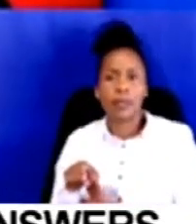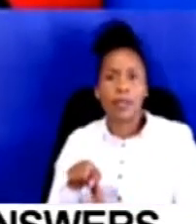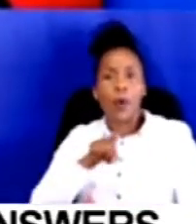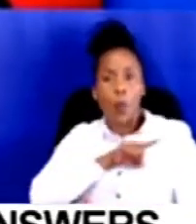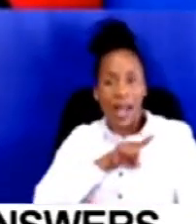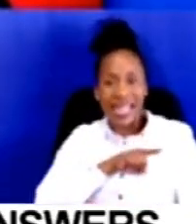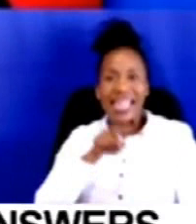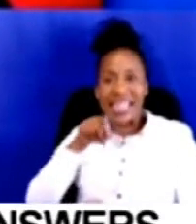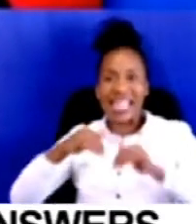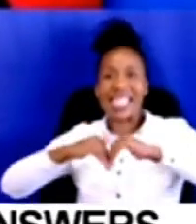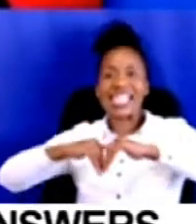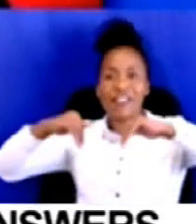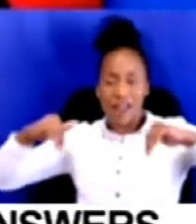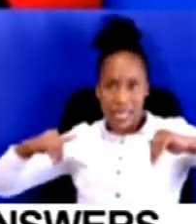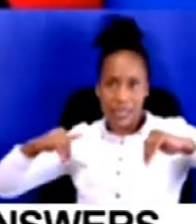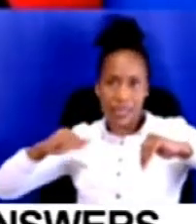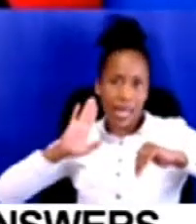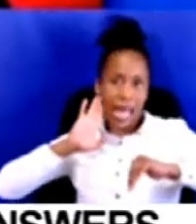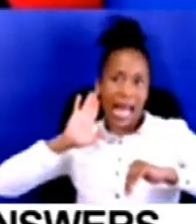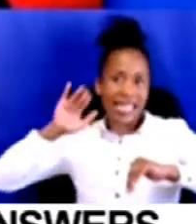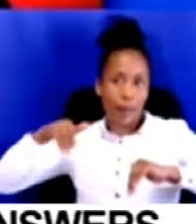because it divides and undermines